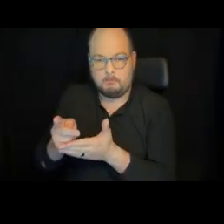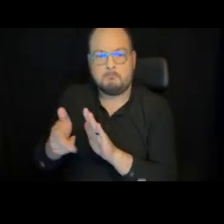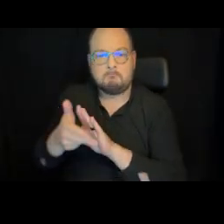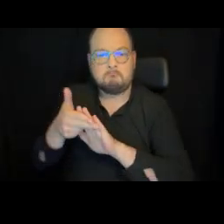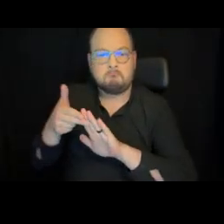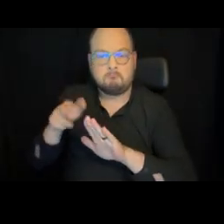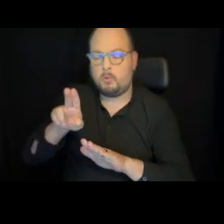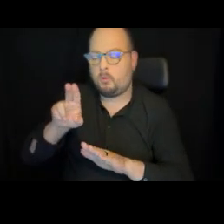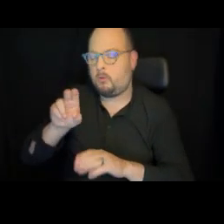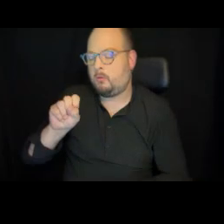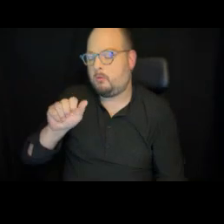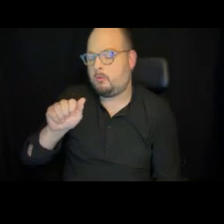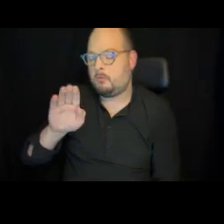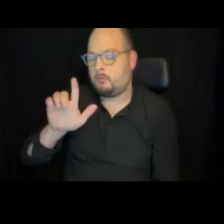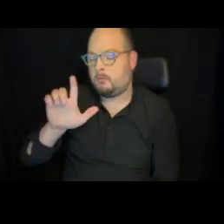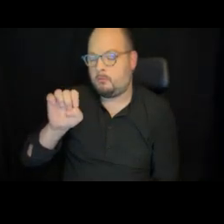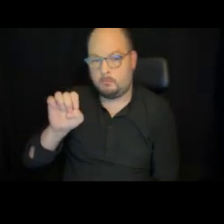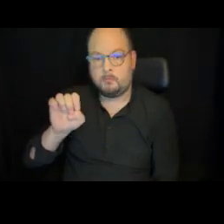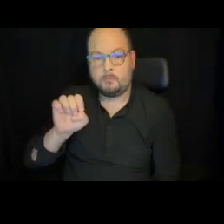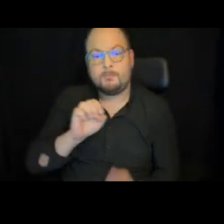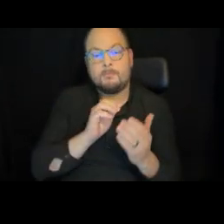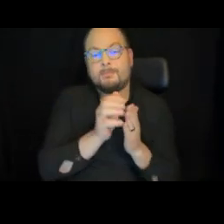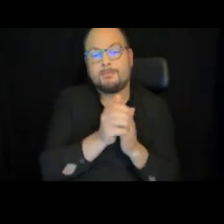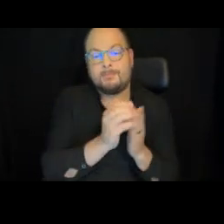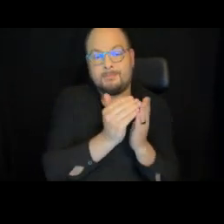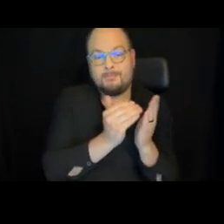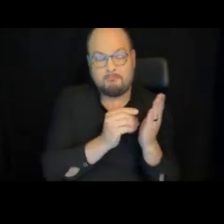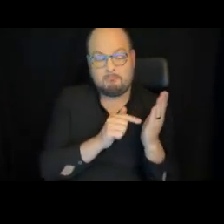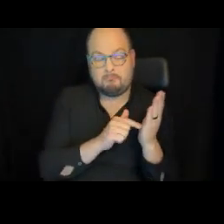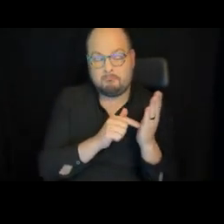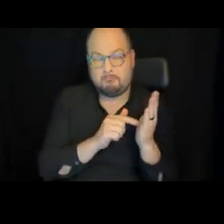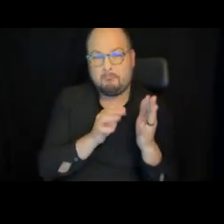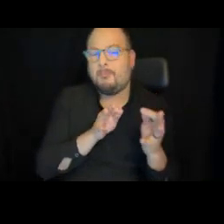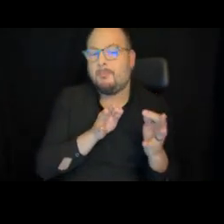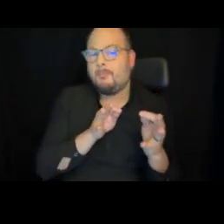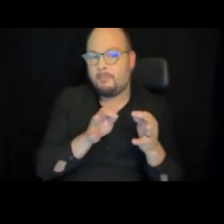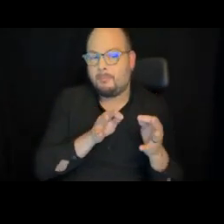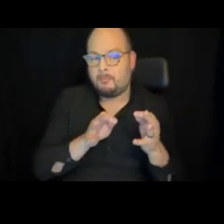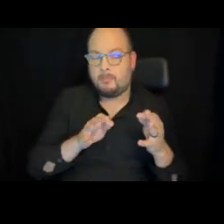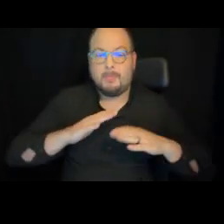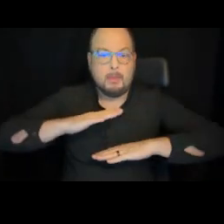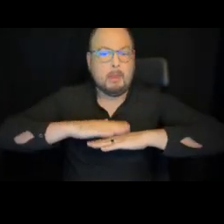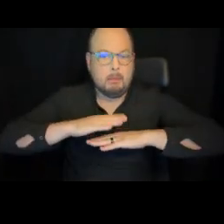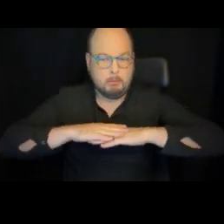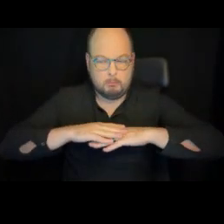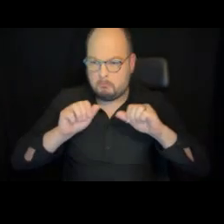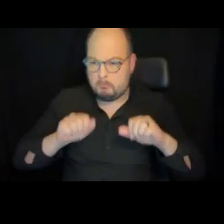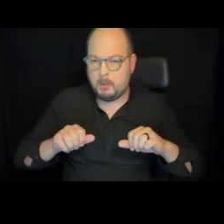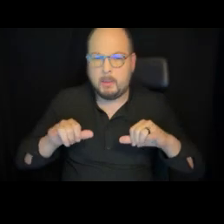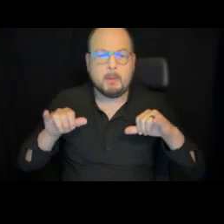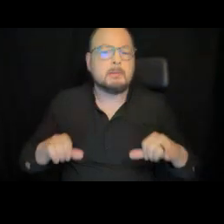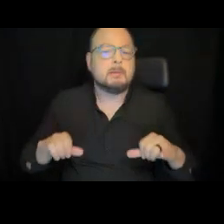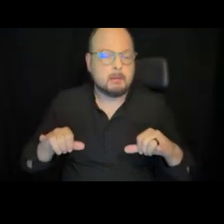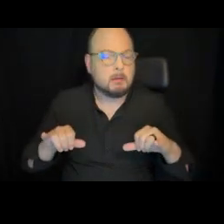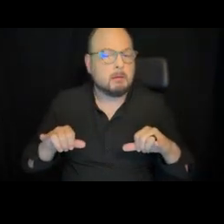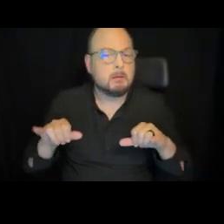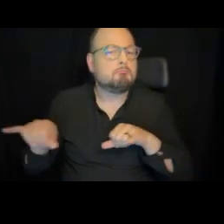the guidelines specify that counters may be at the standard height of 36